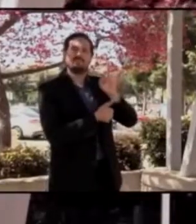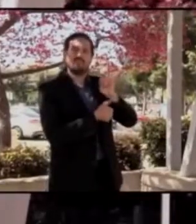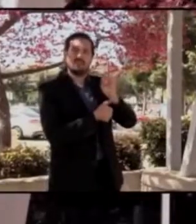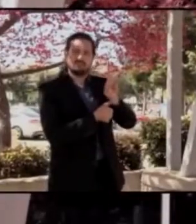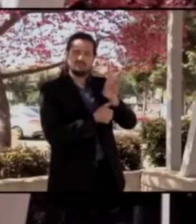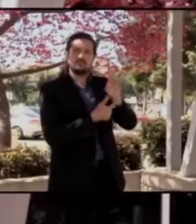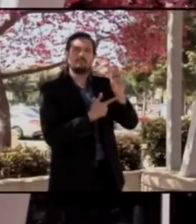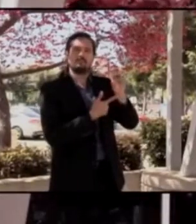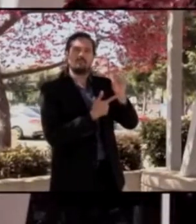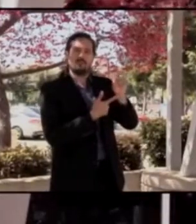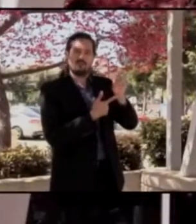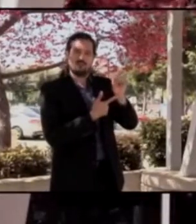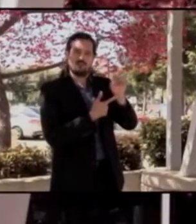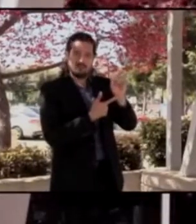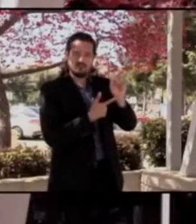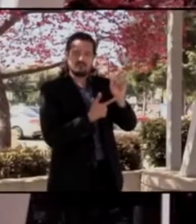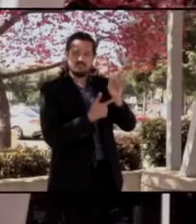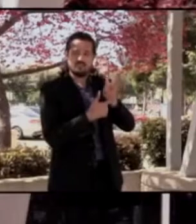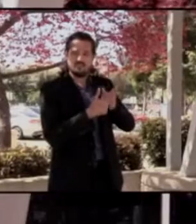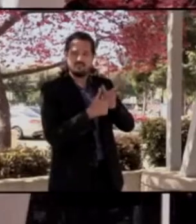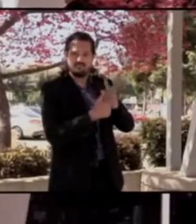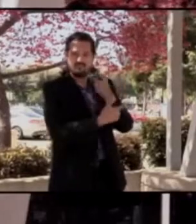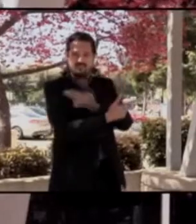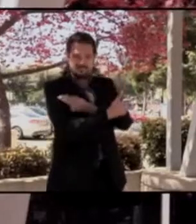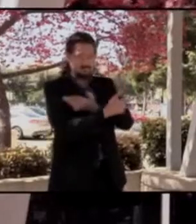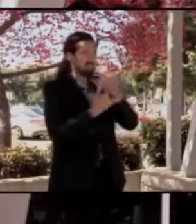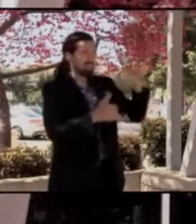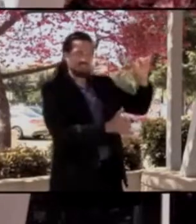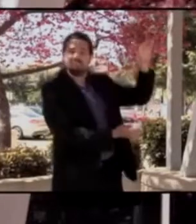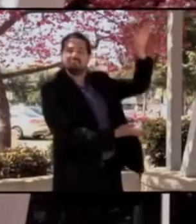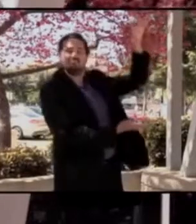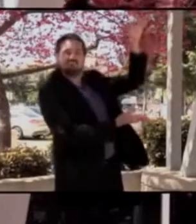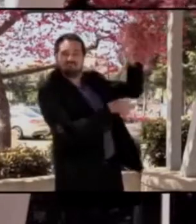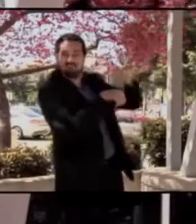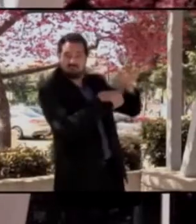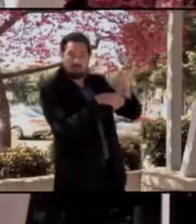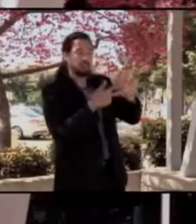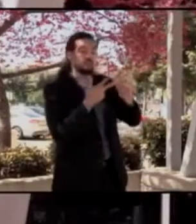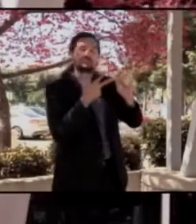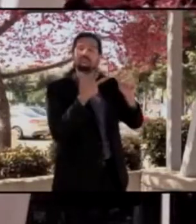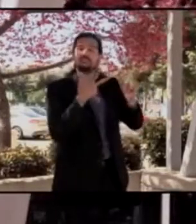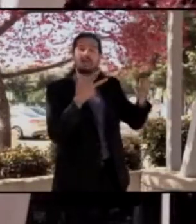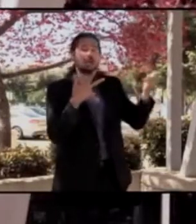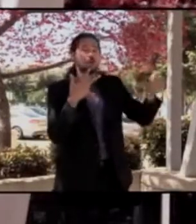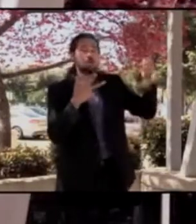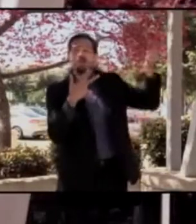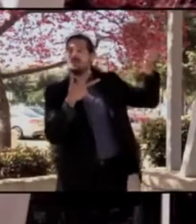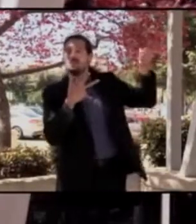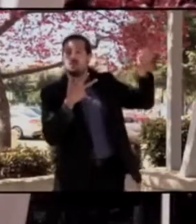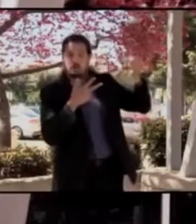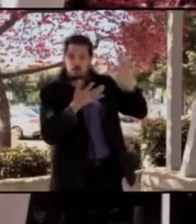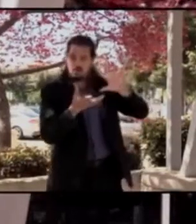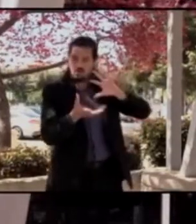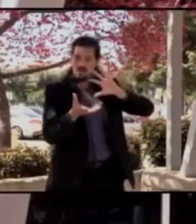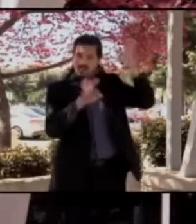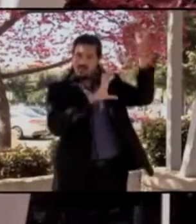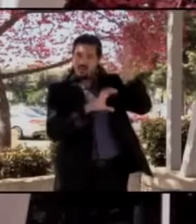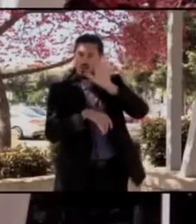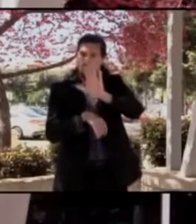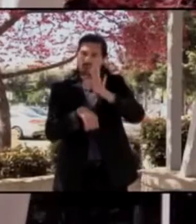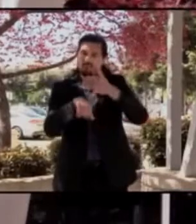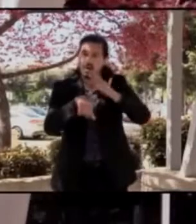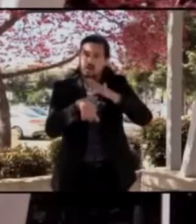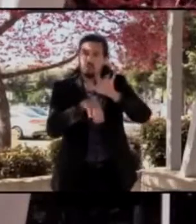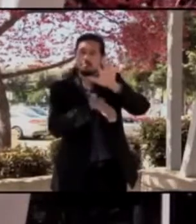Johnson being placed on hold, how much has that kind of hurt, if at all, in terms of people feeling safe about vaccines in